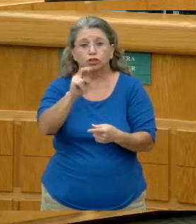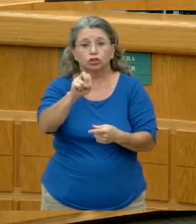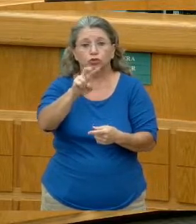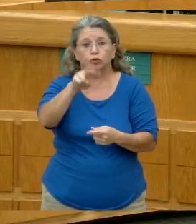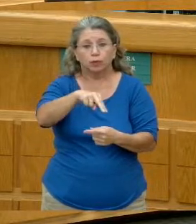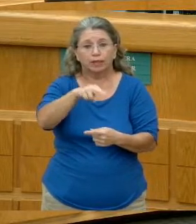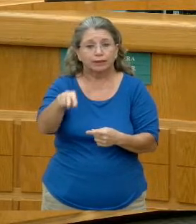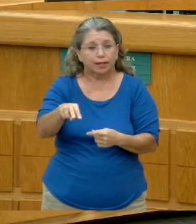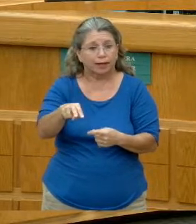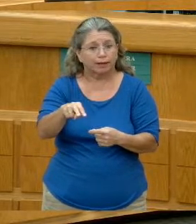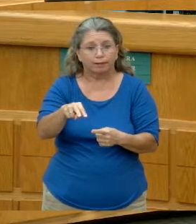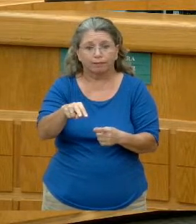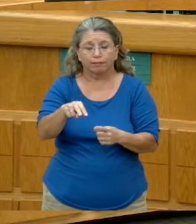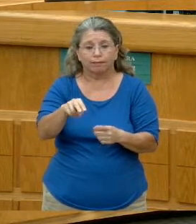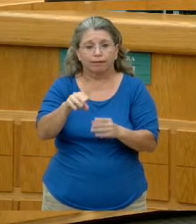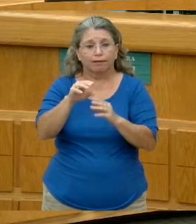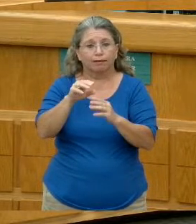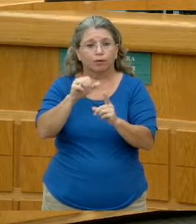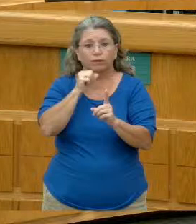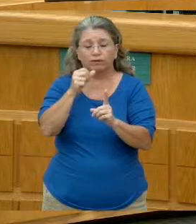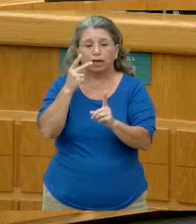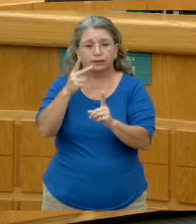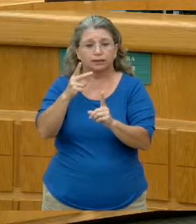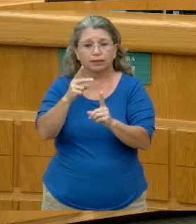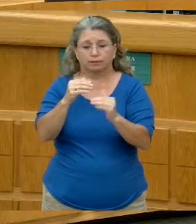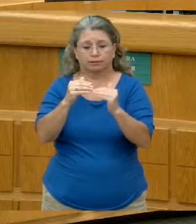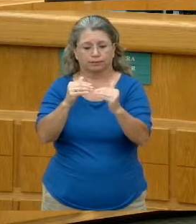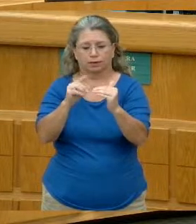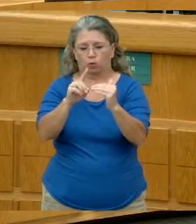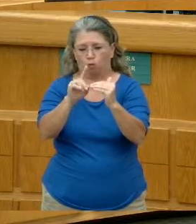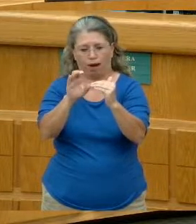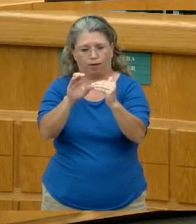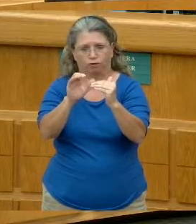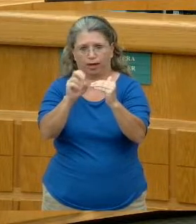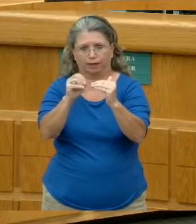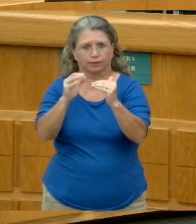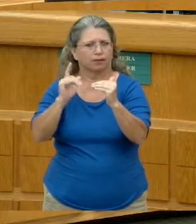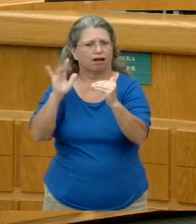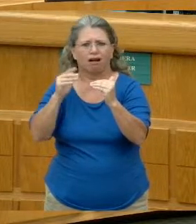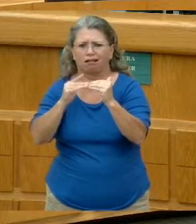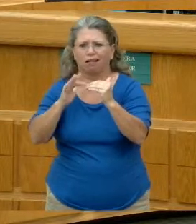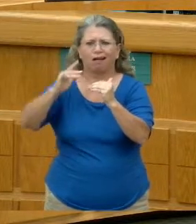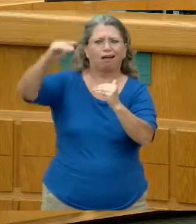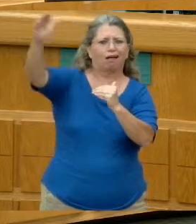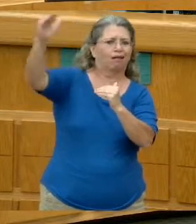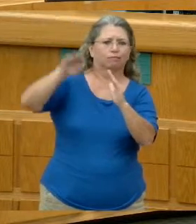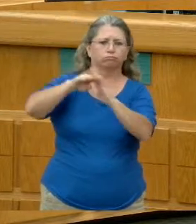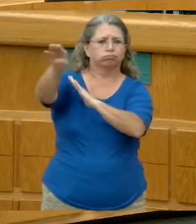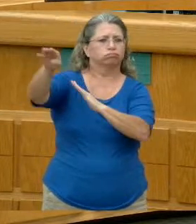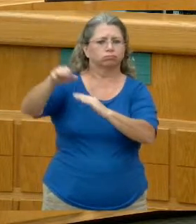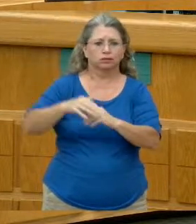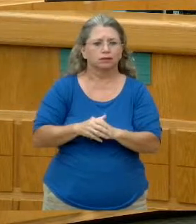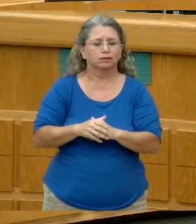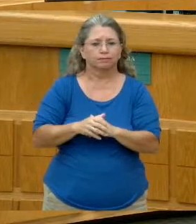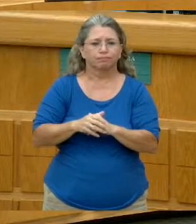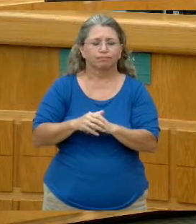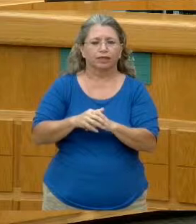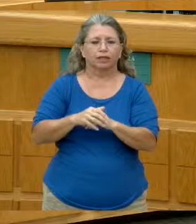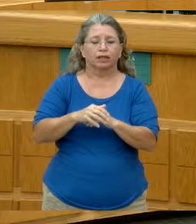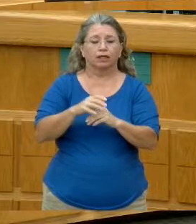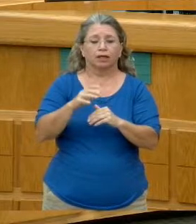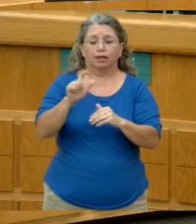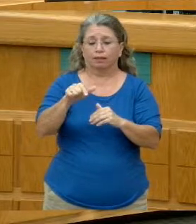we have not seen 100 since. And so the sources of these cases are coming